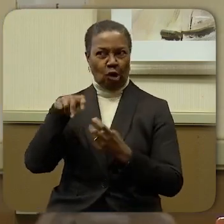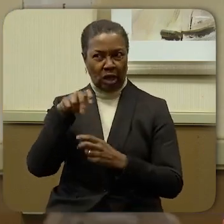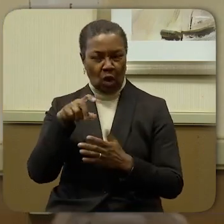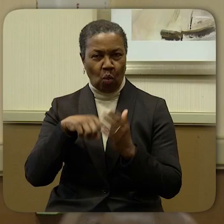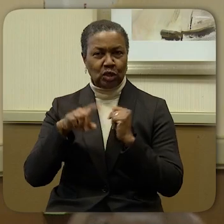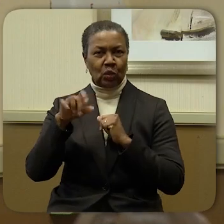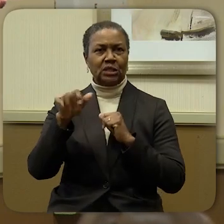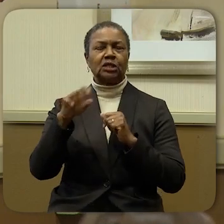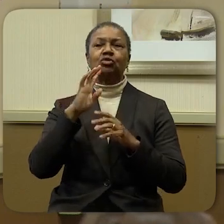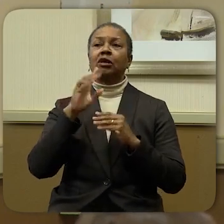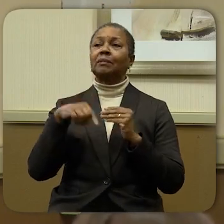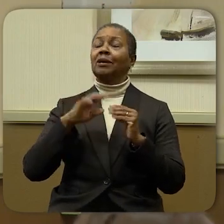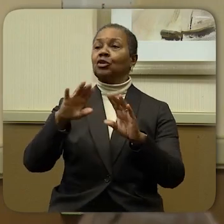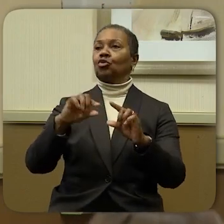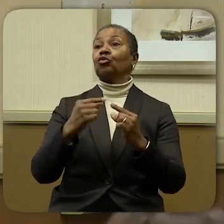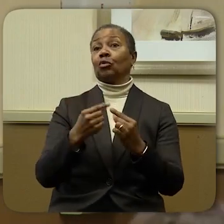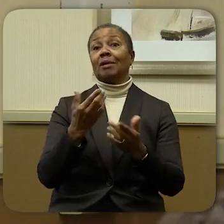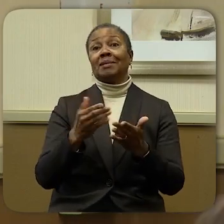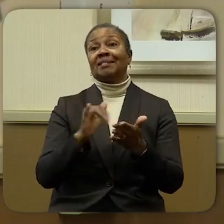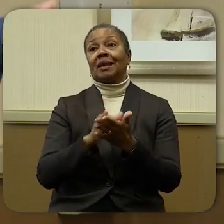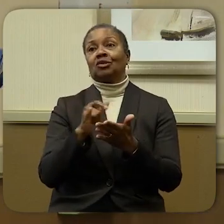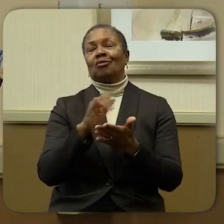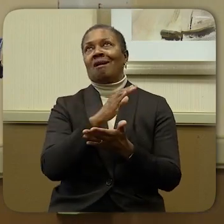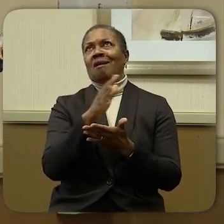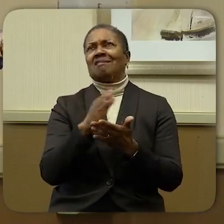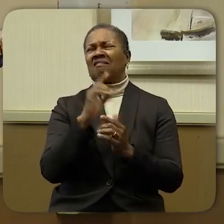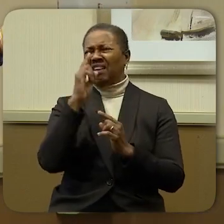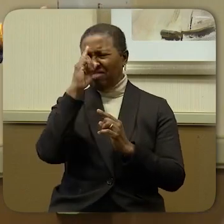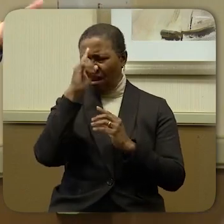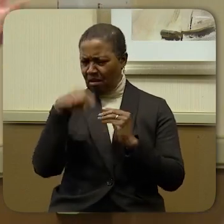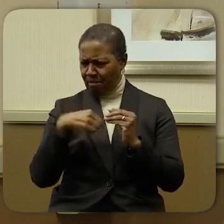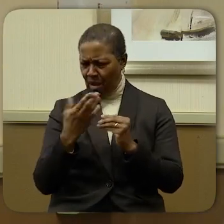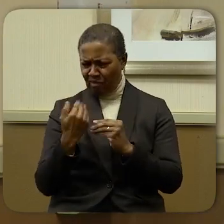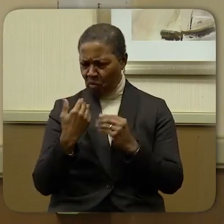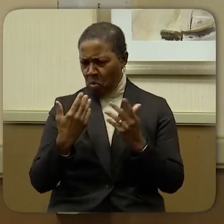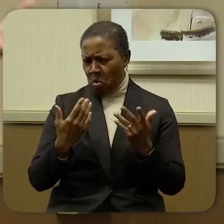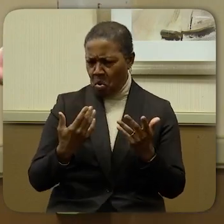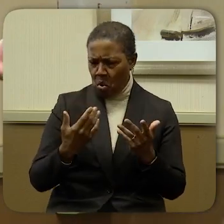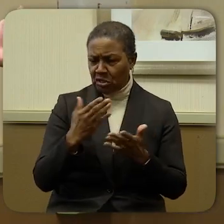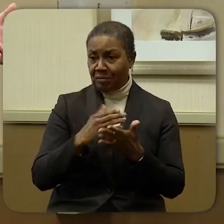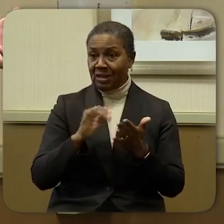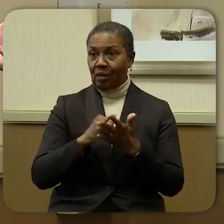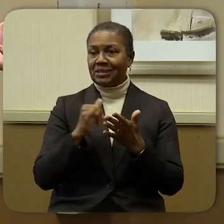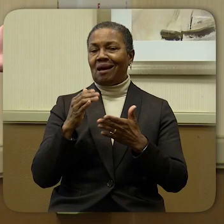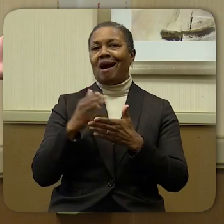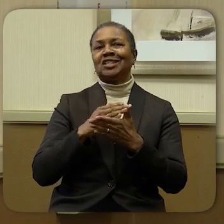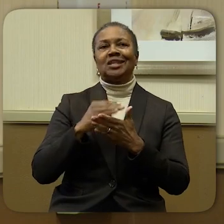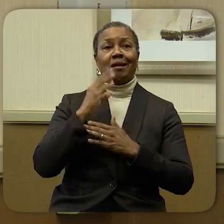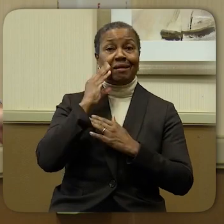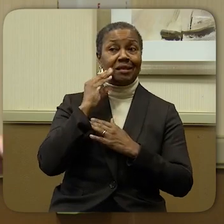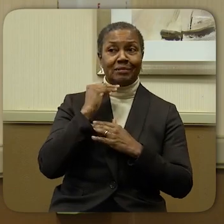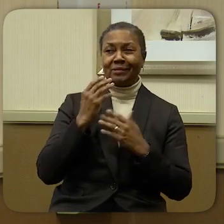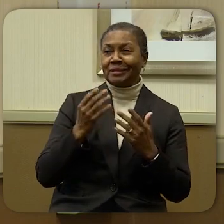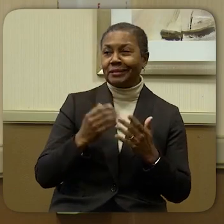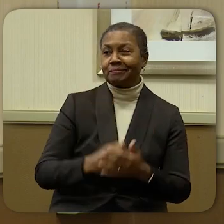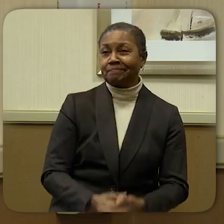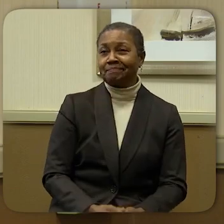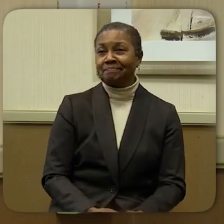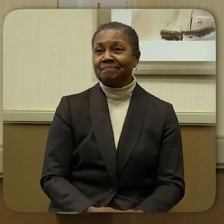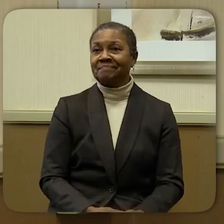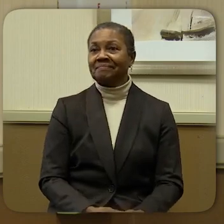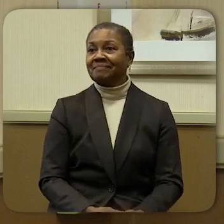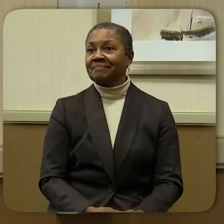a question that you talked about in your group, maybe that you'd never considered before, or something that was a shared experience?